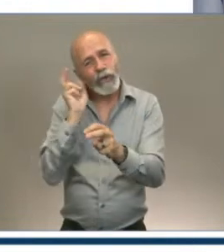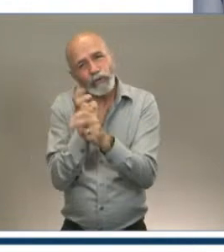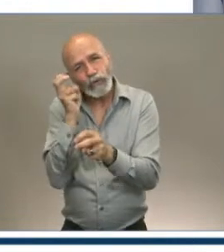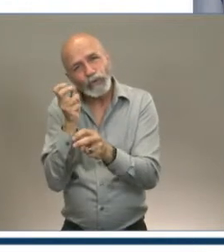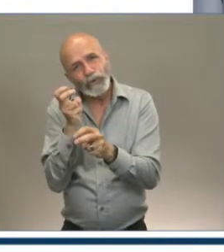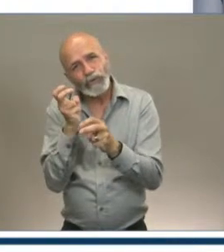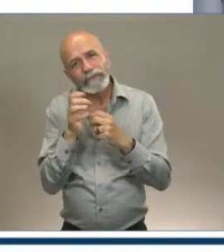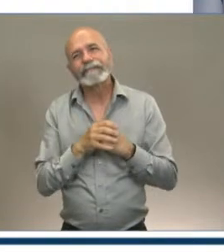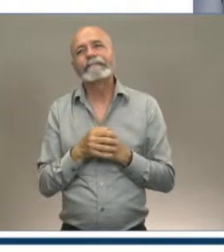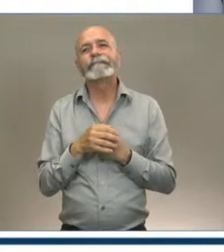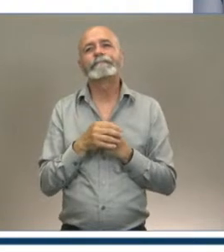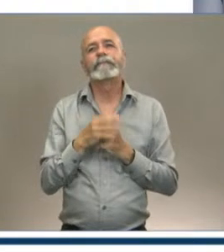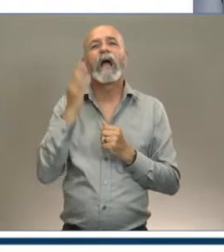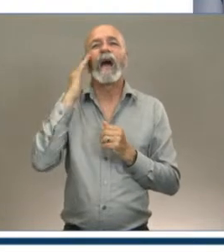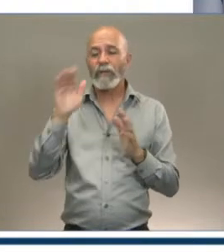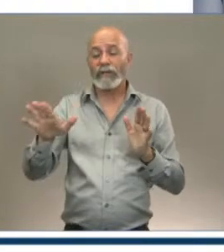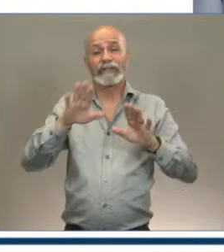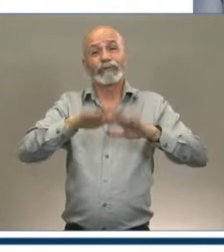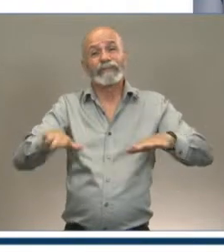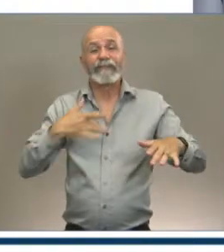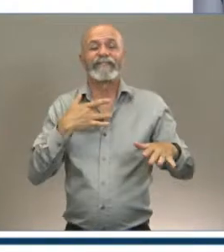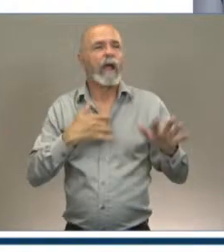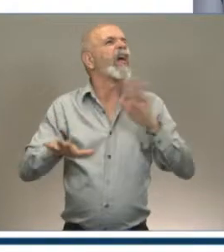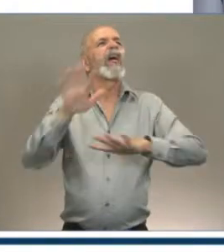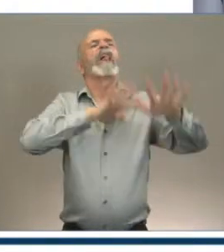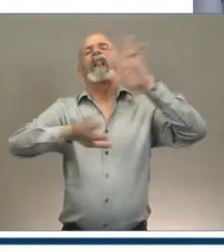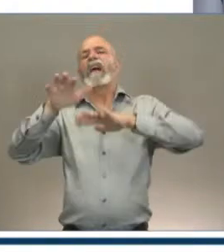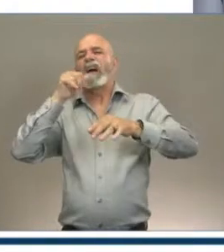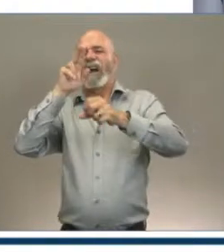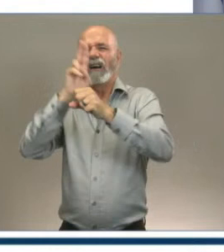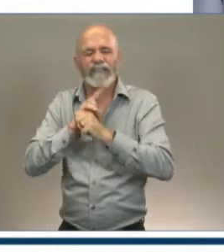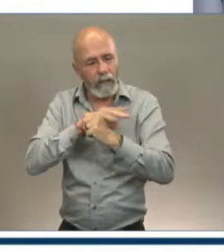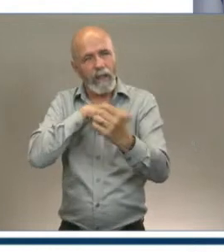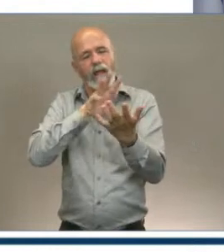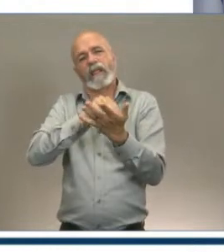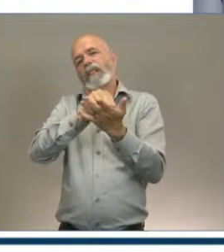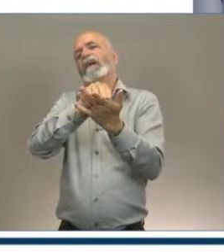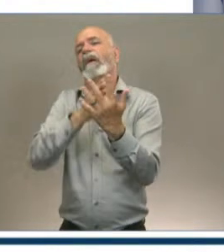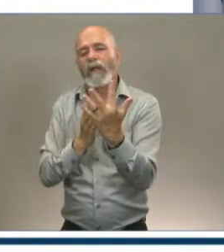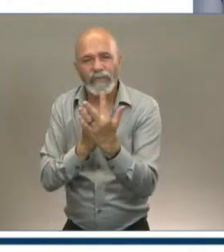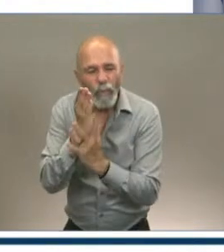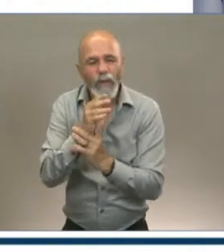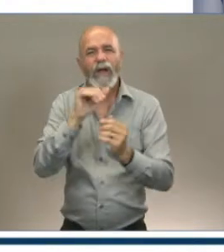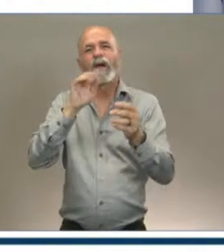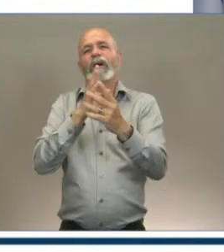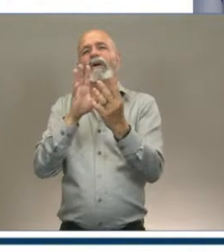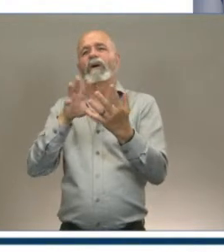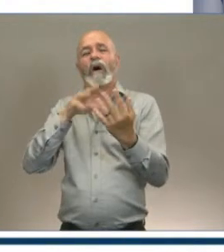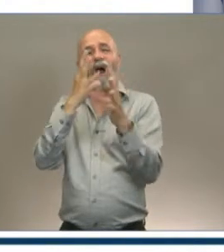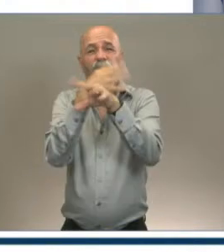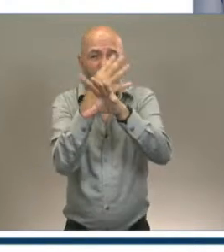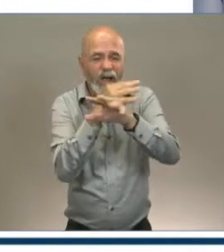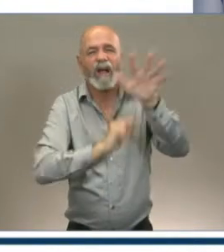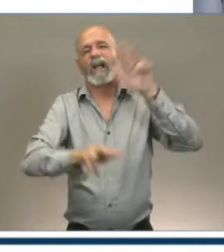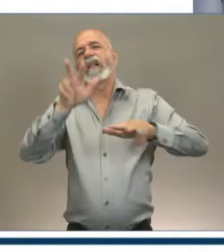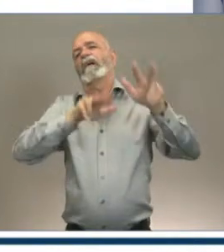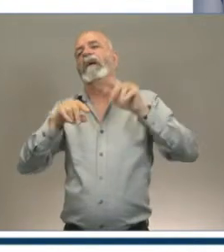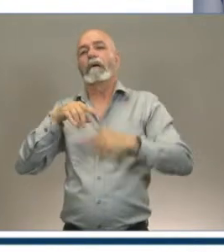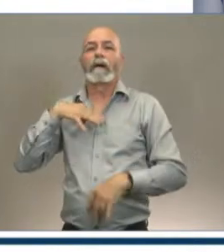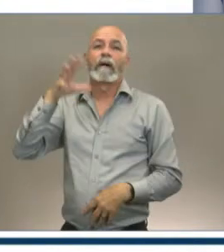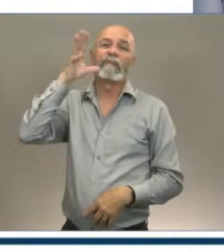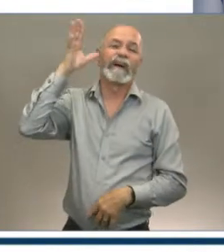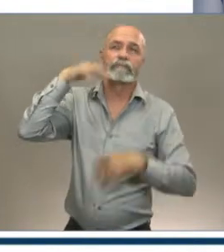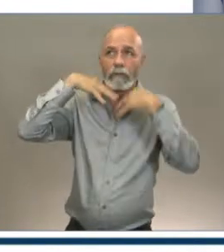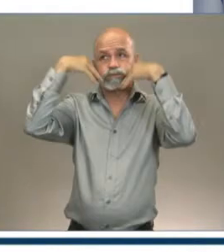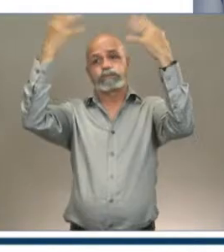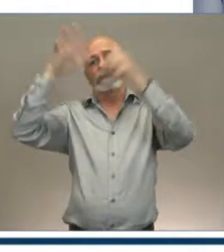an adjustment to learn from distance through a computer screen, and I know that's taken a bit of a toll on parents. And to the parents,